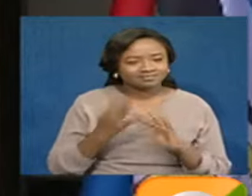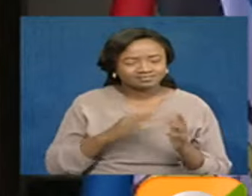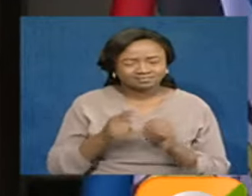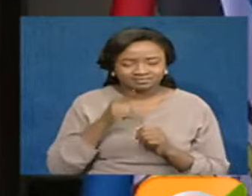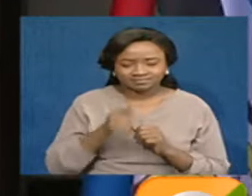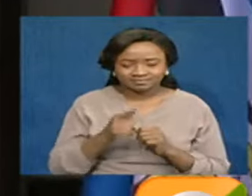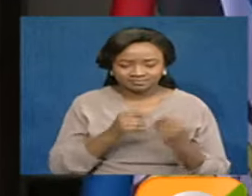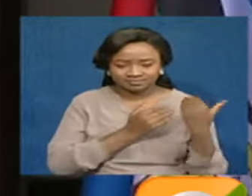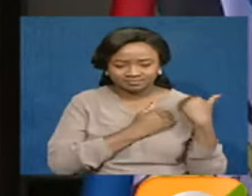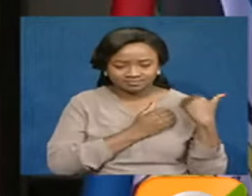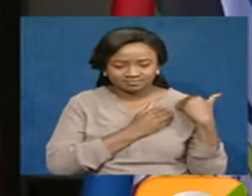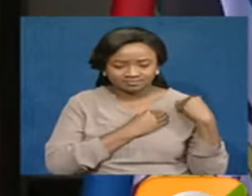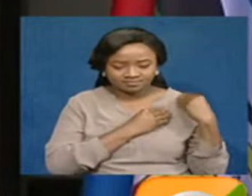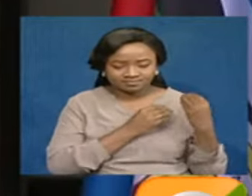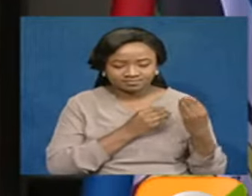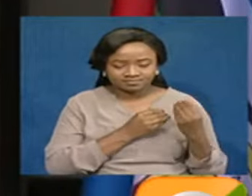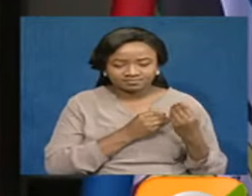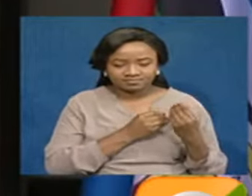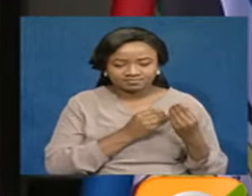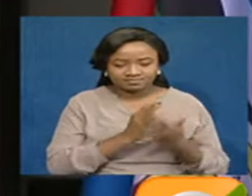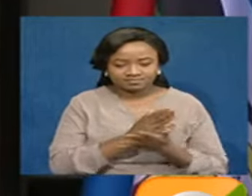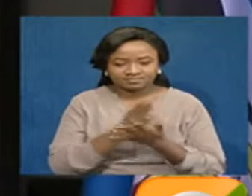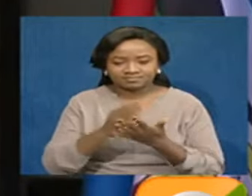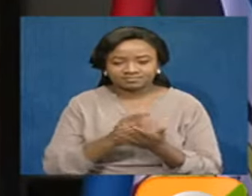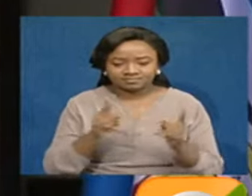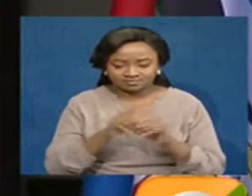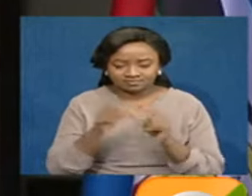of authority